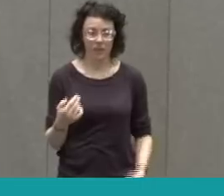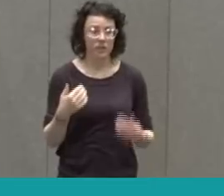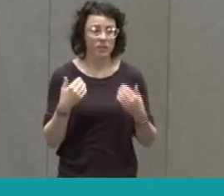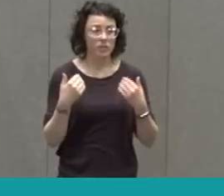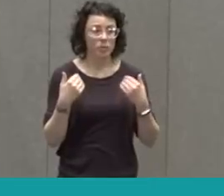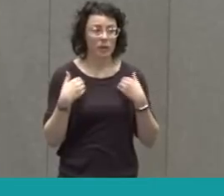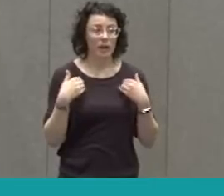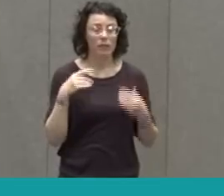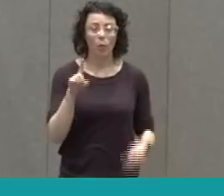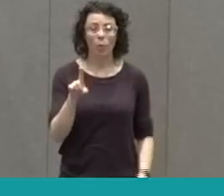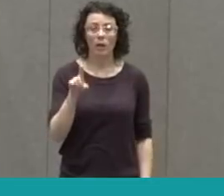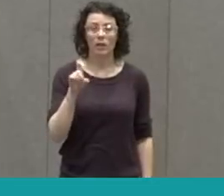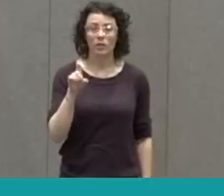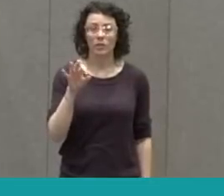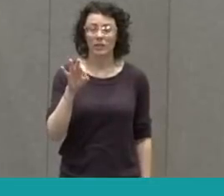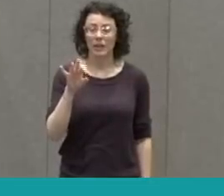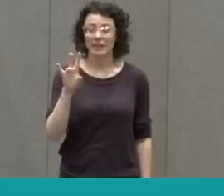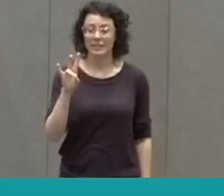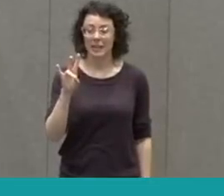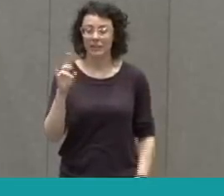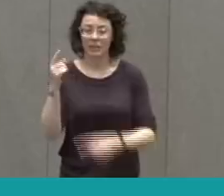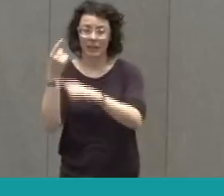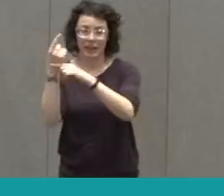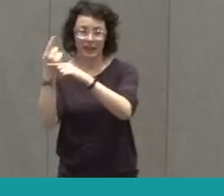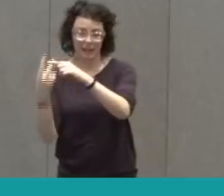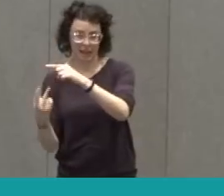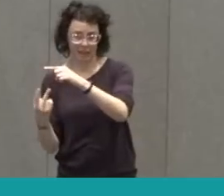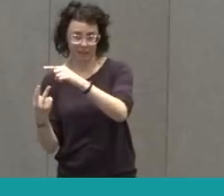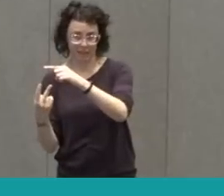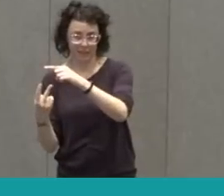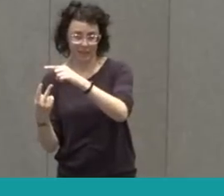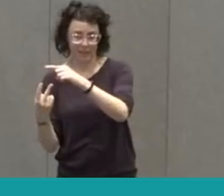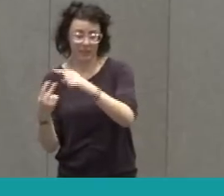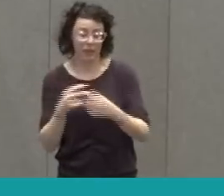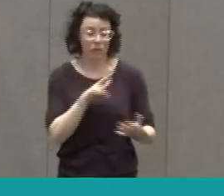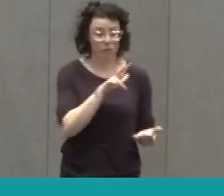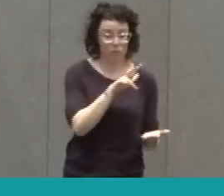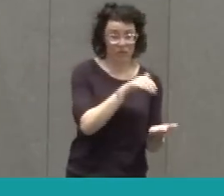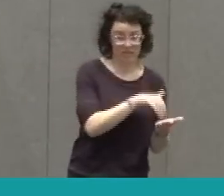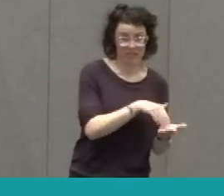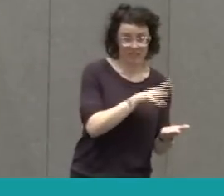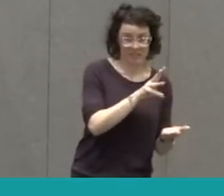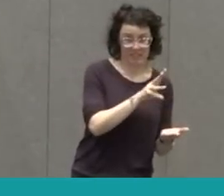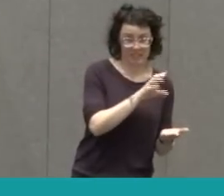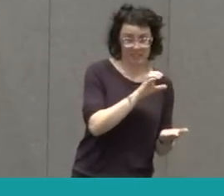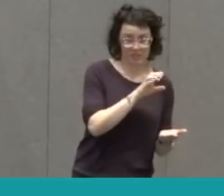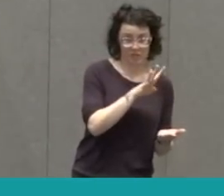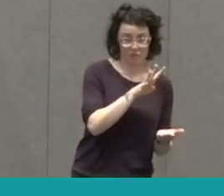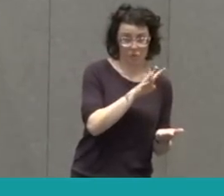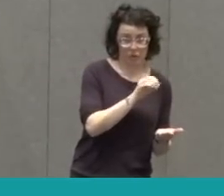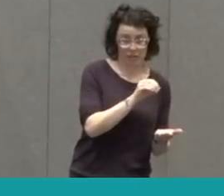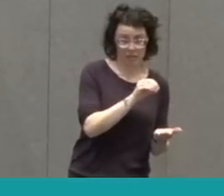197 and a half. And if I add that to my 3,640,